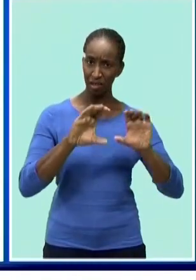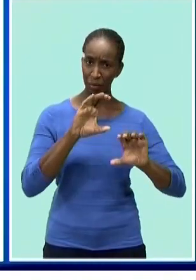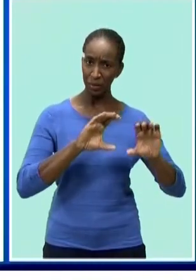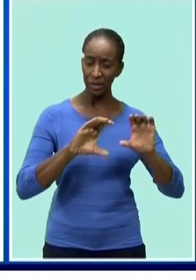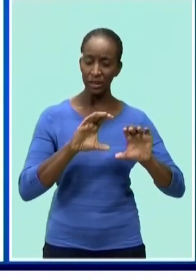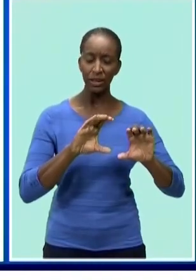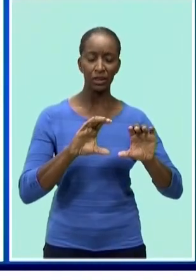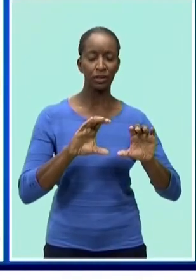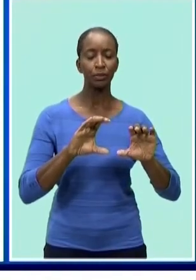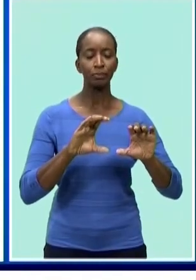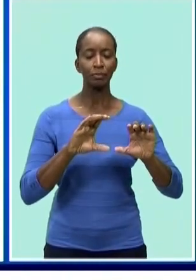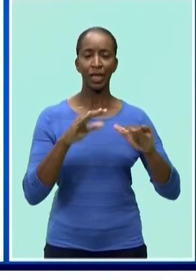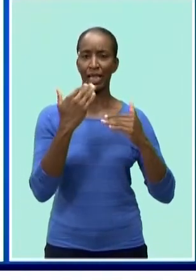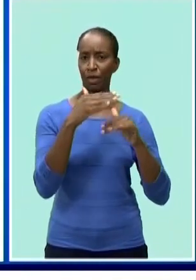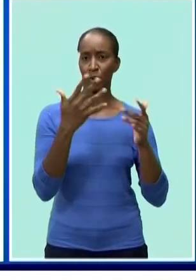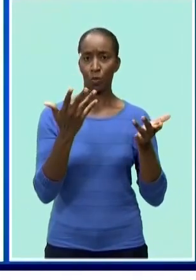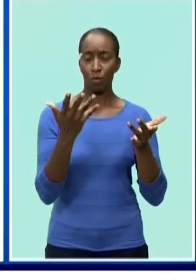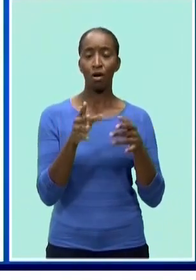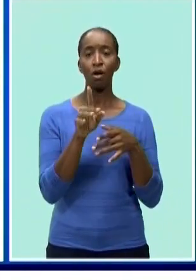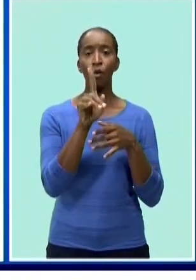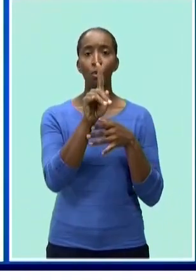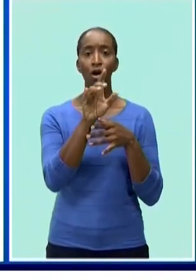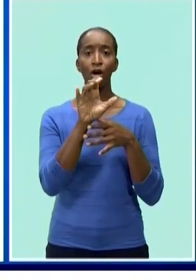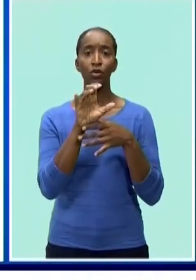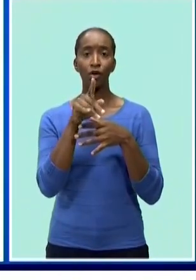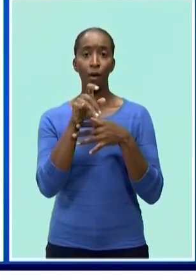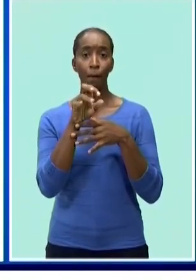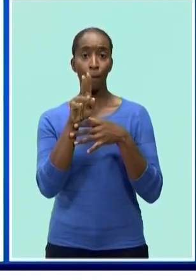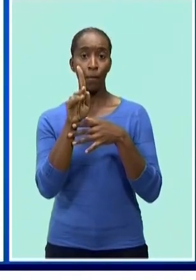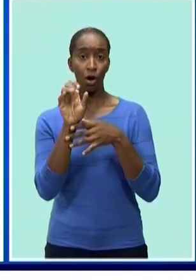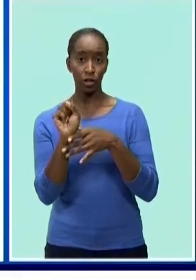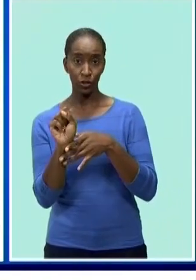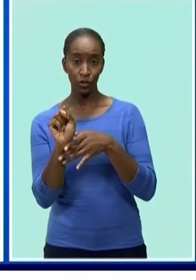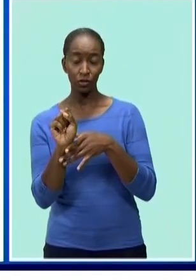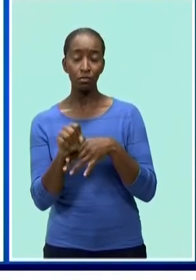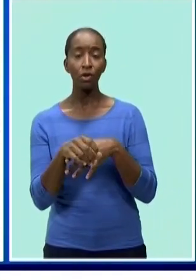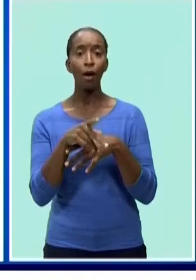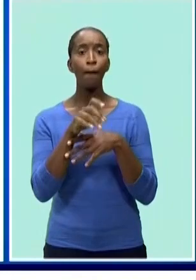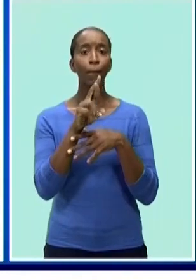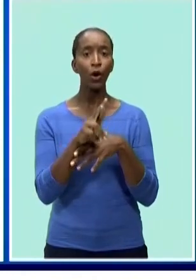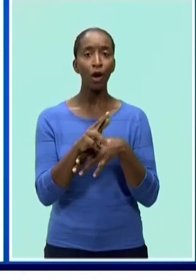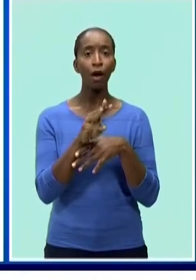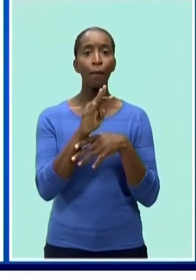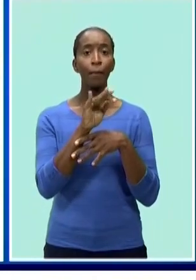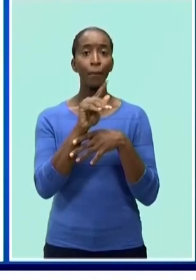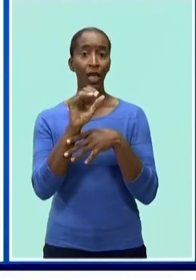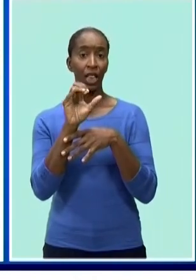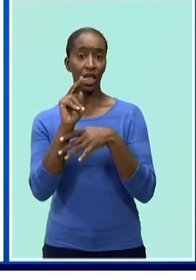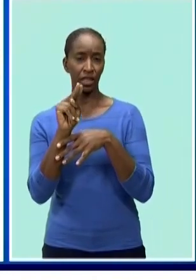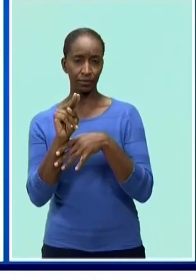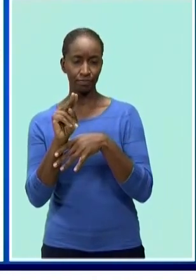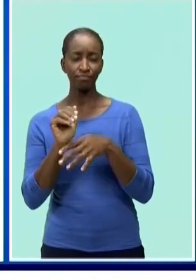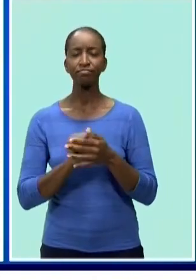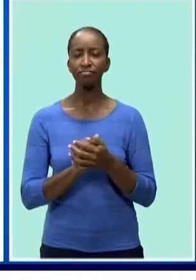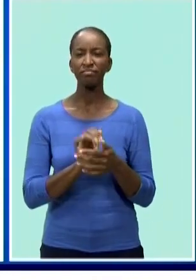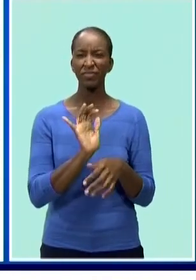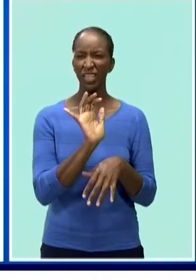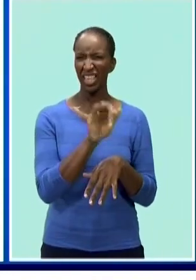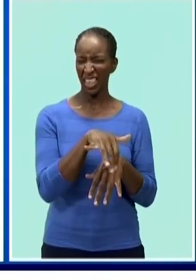million. The chemical we're talking about is a PFAS chemical. It's a polyfluoroalkyl chemical.